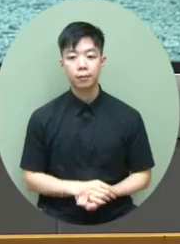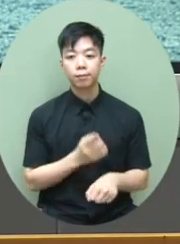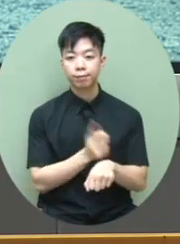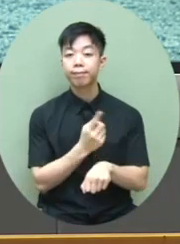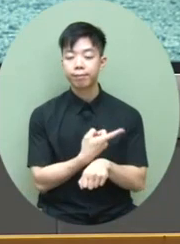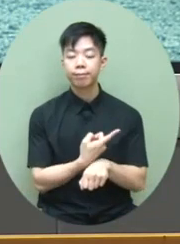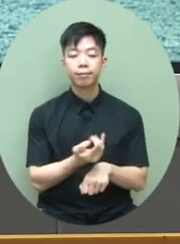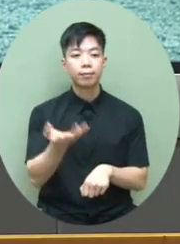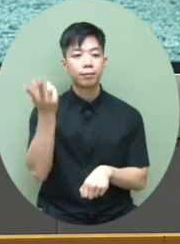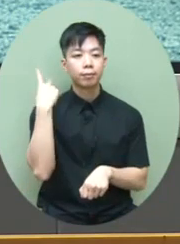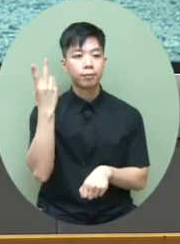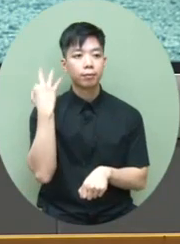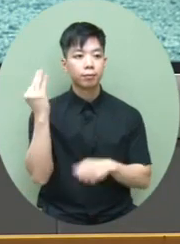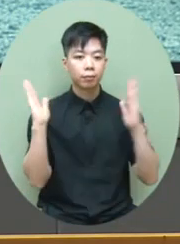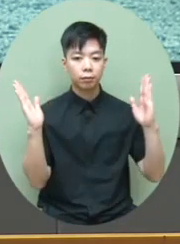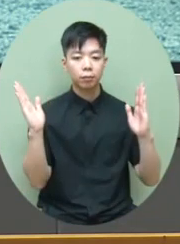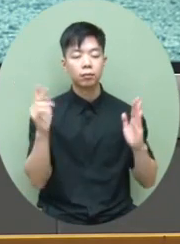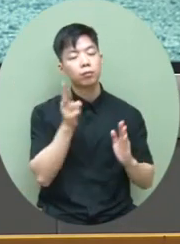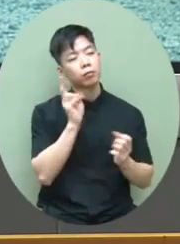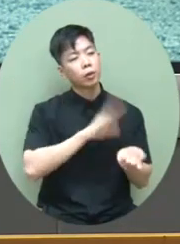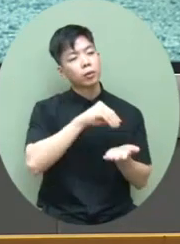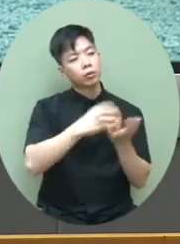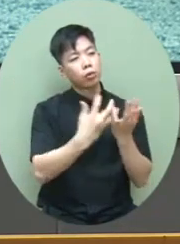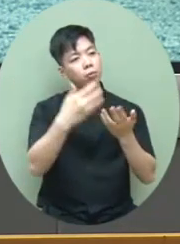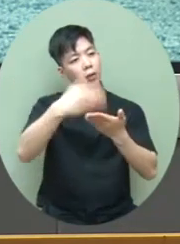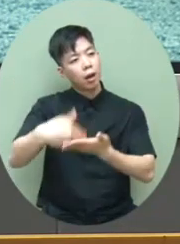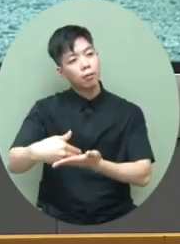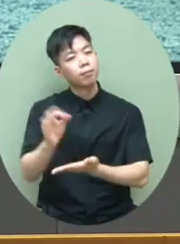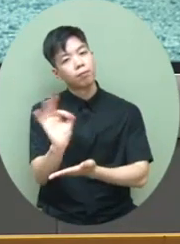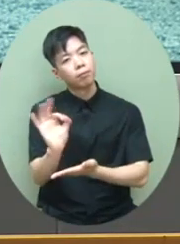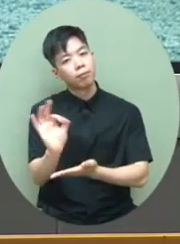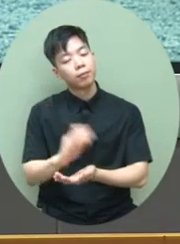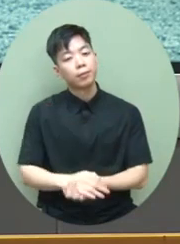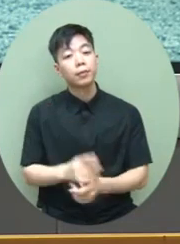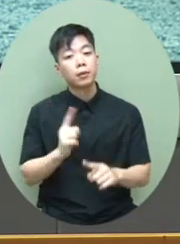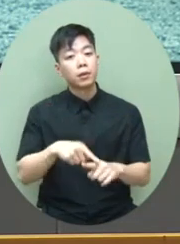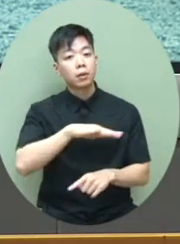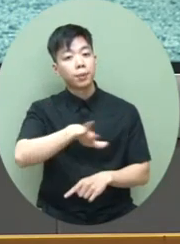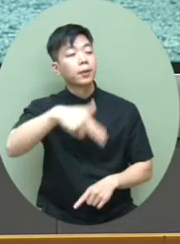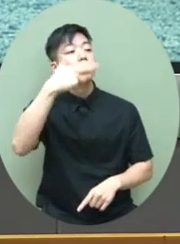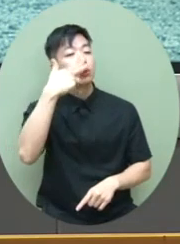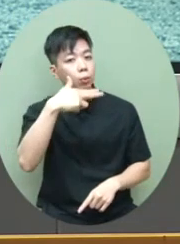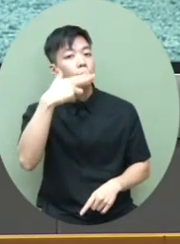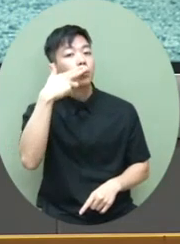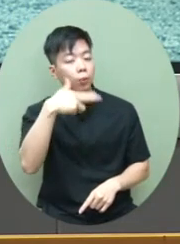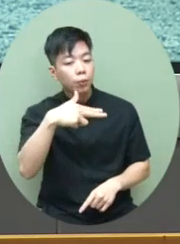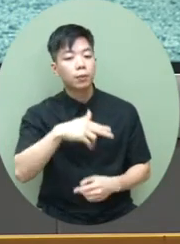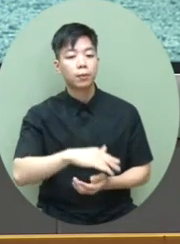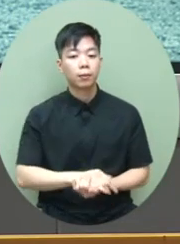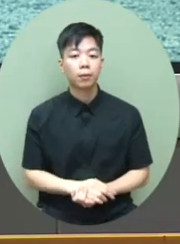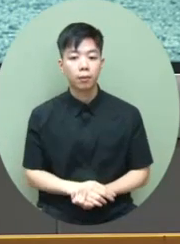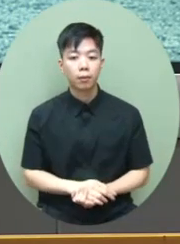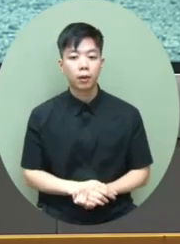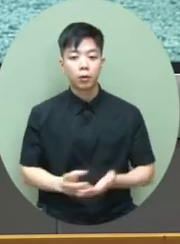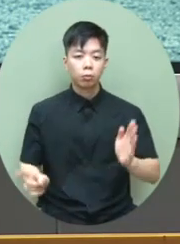we expect the cases will going up and may exceed 2,000 in the near future. So